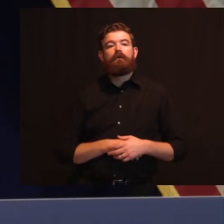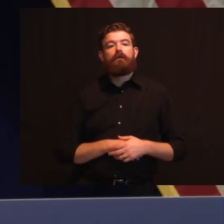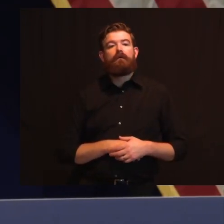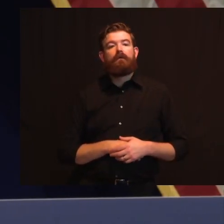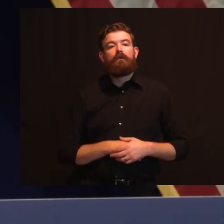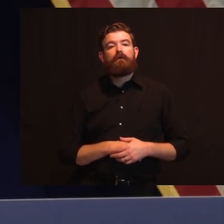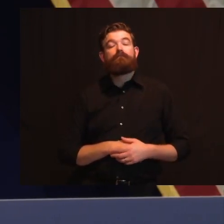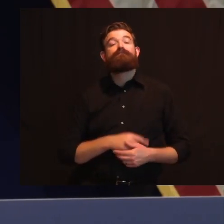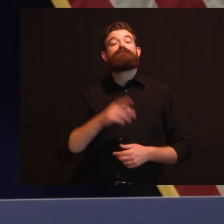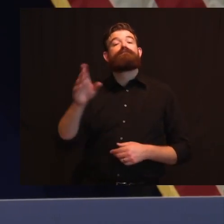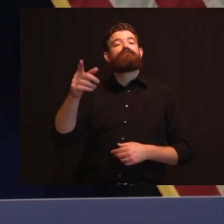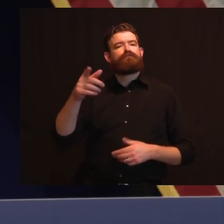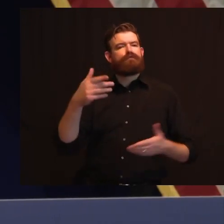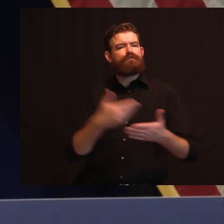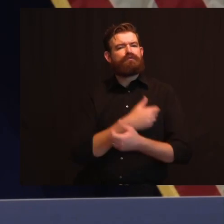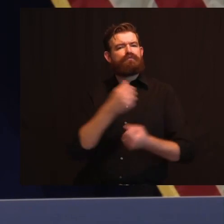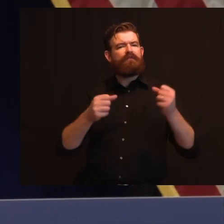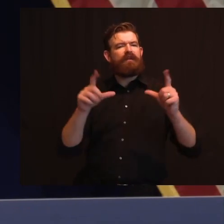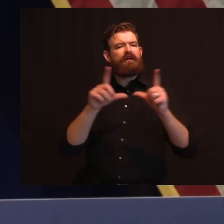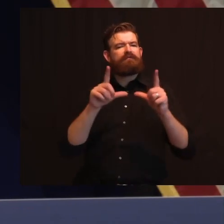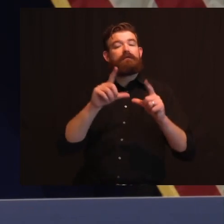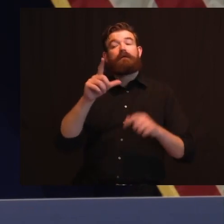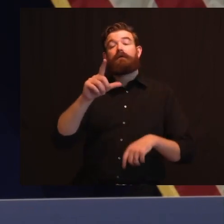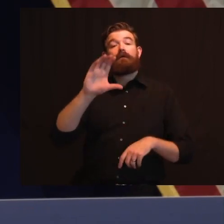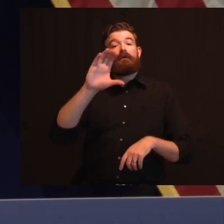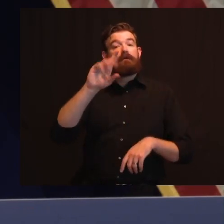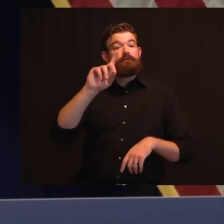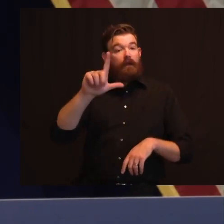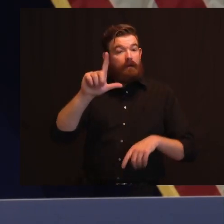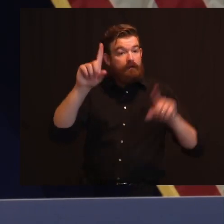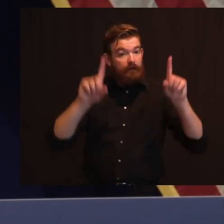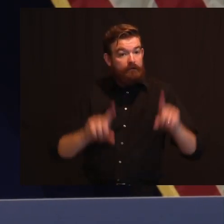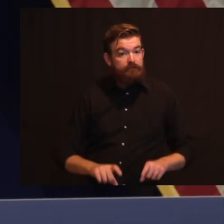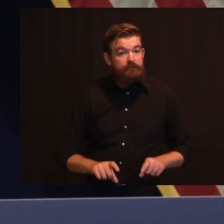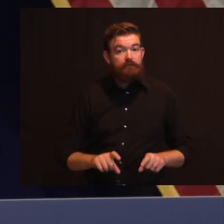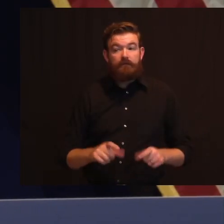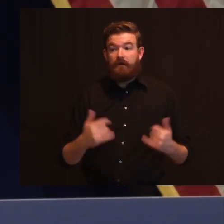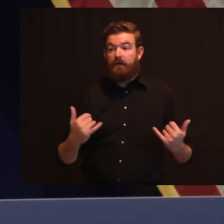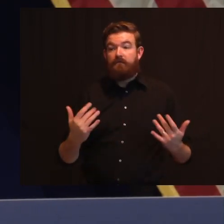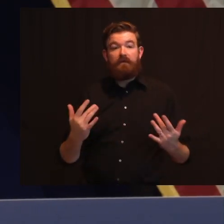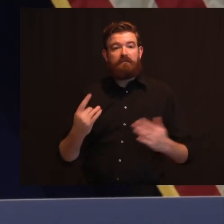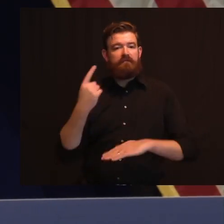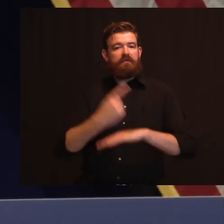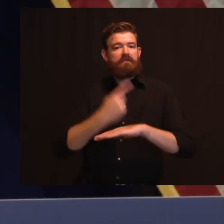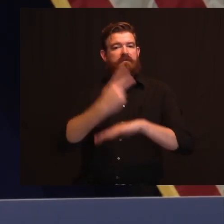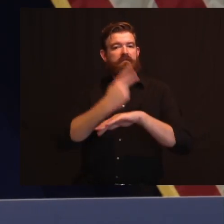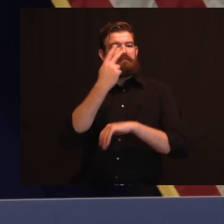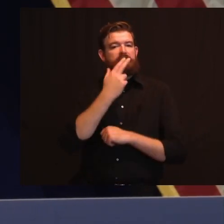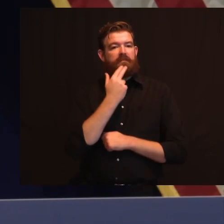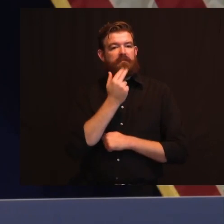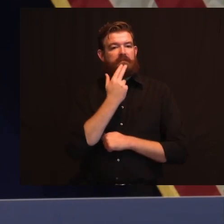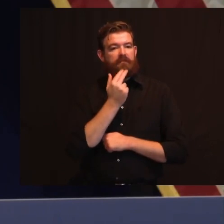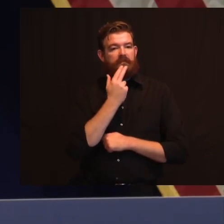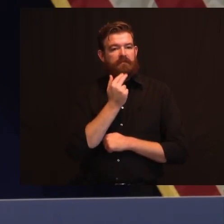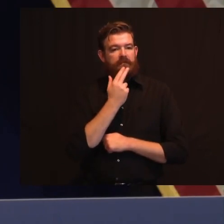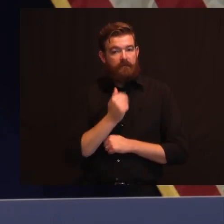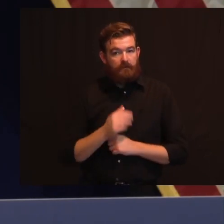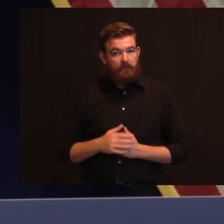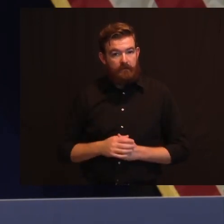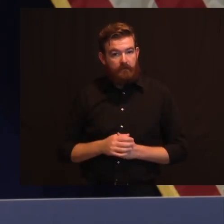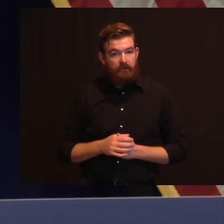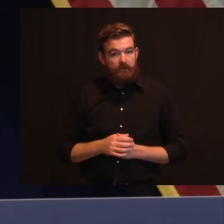and knowledge test are either 1 day or 2 days. Inspections wait times are within what we